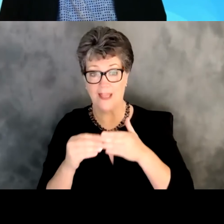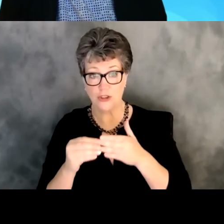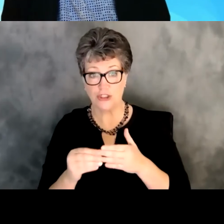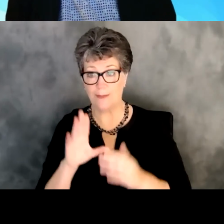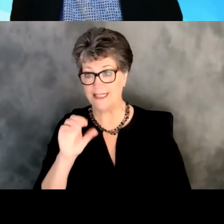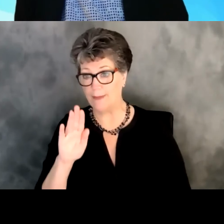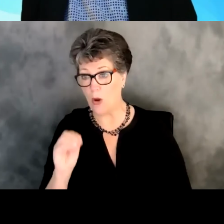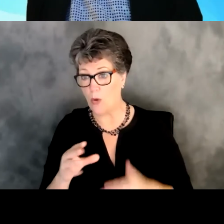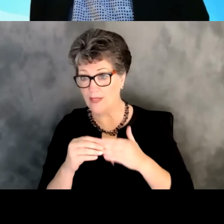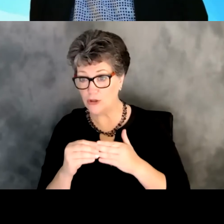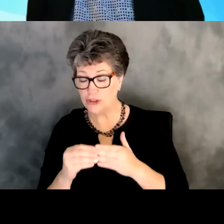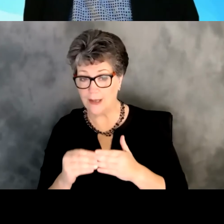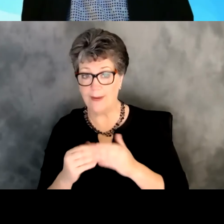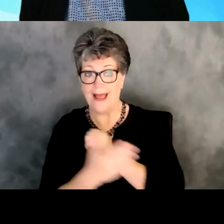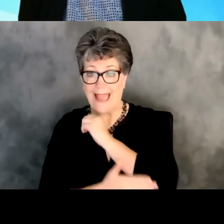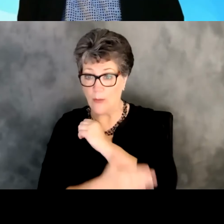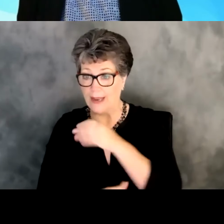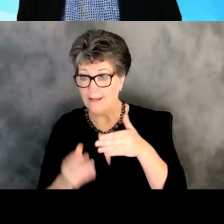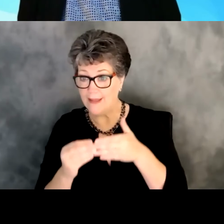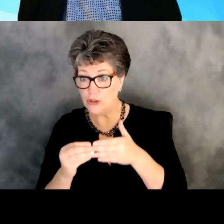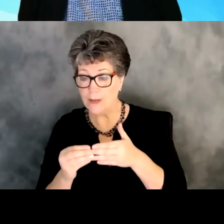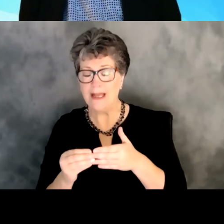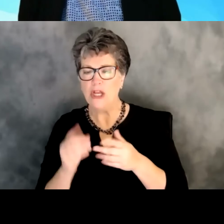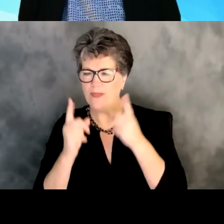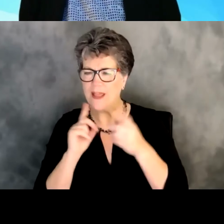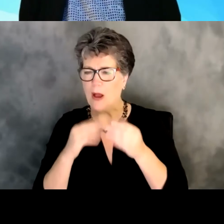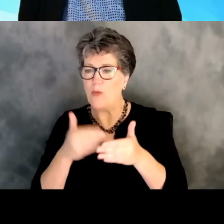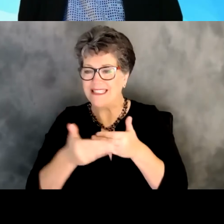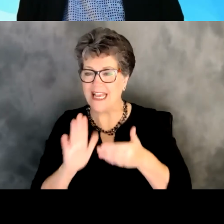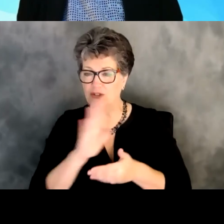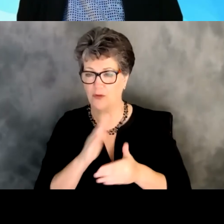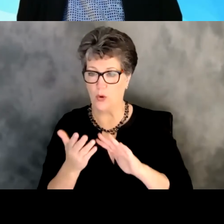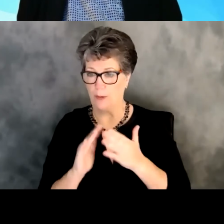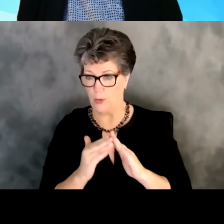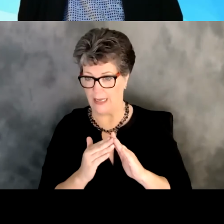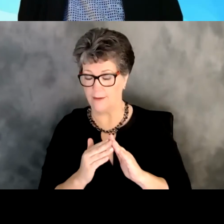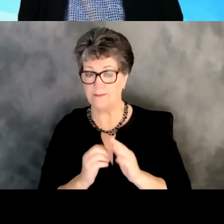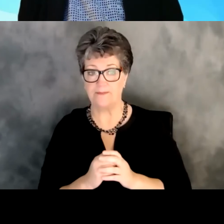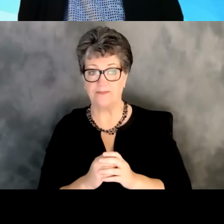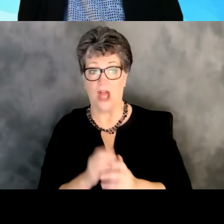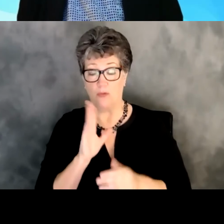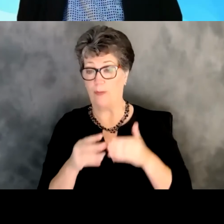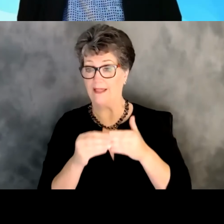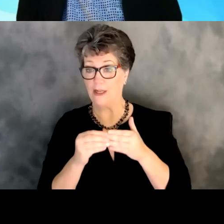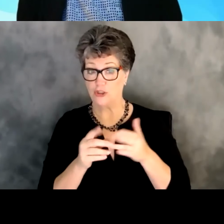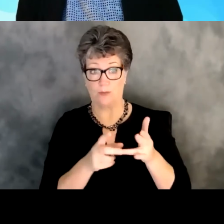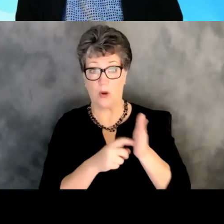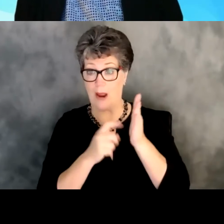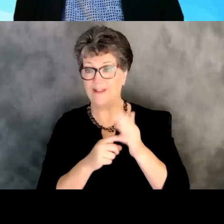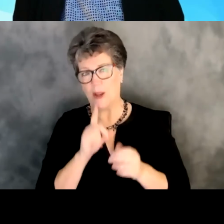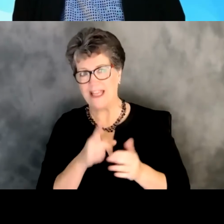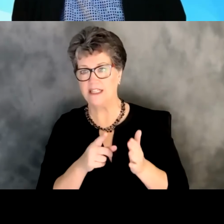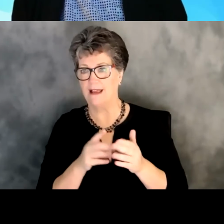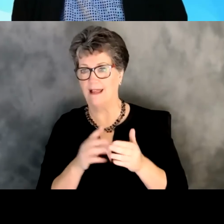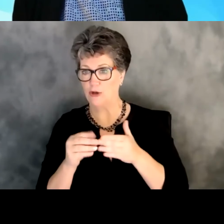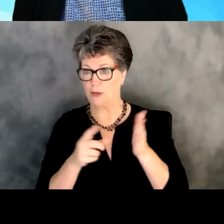CBO leadership, county leadership, in thinking about what's next for your community. There's going to be leadership required. There is leadership